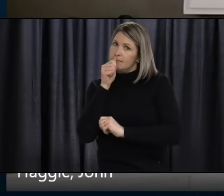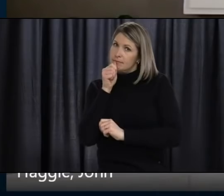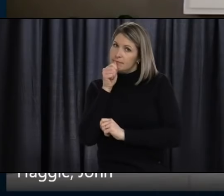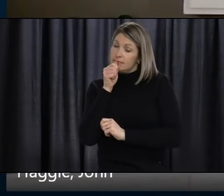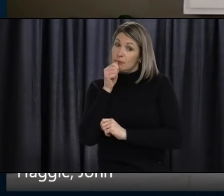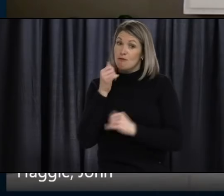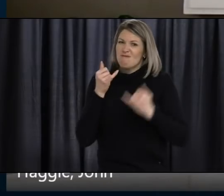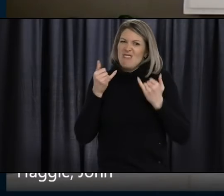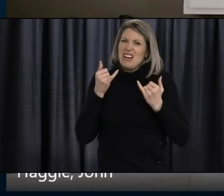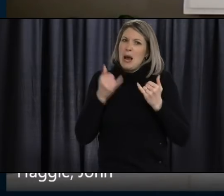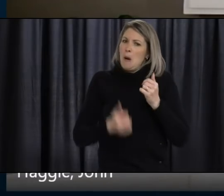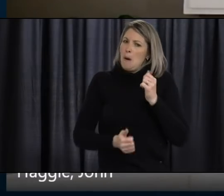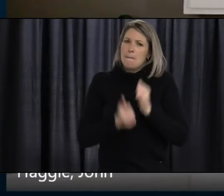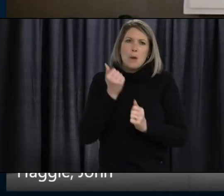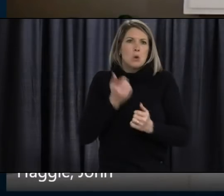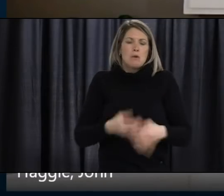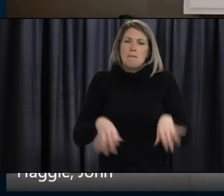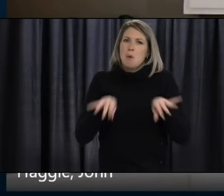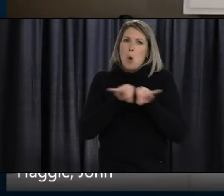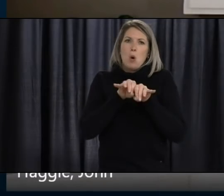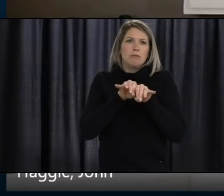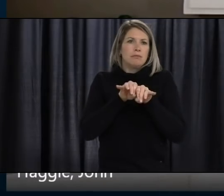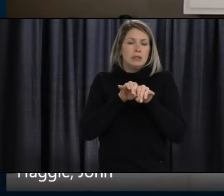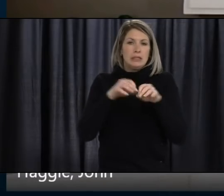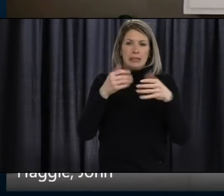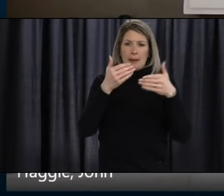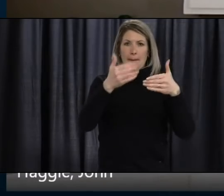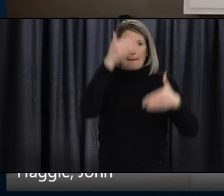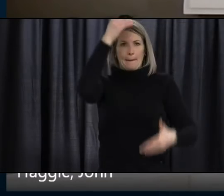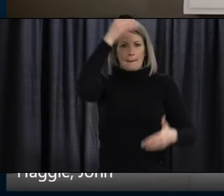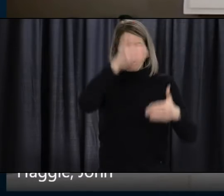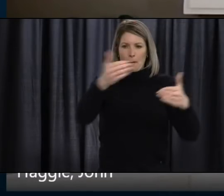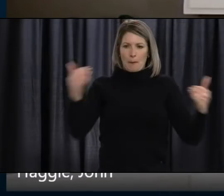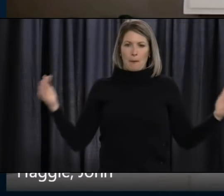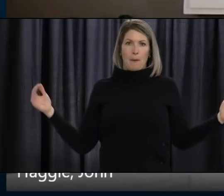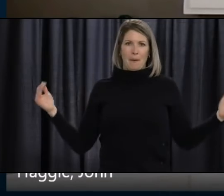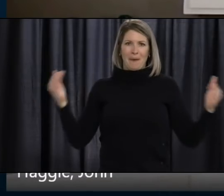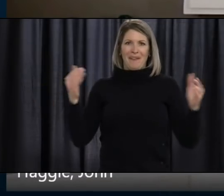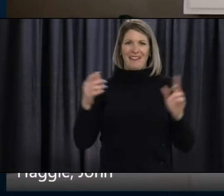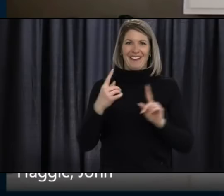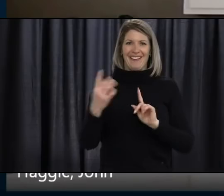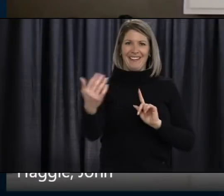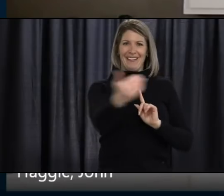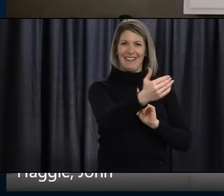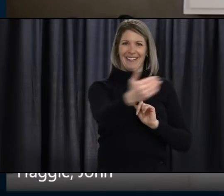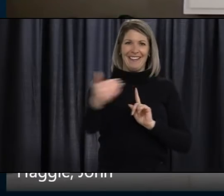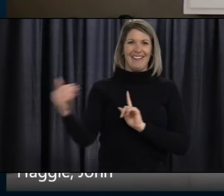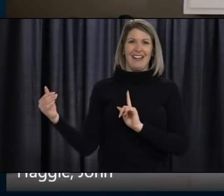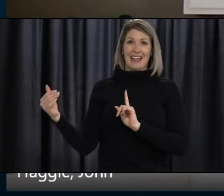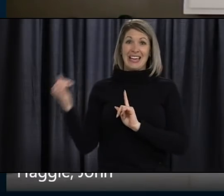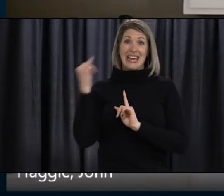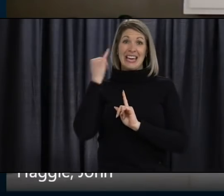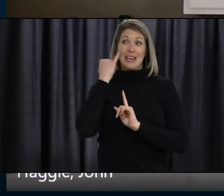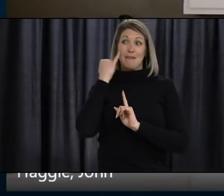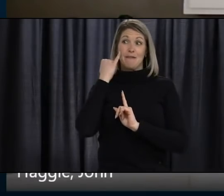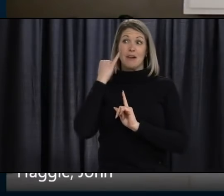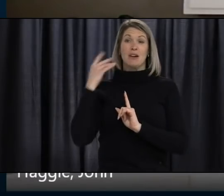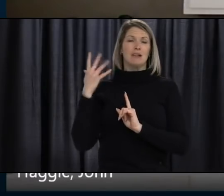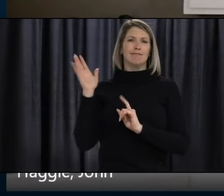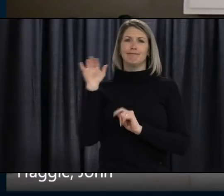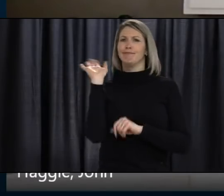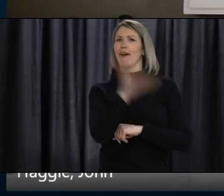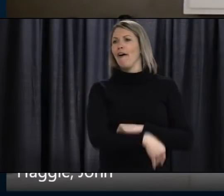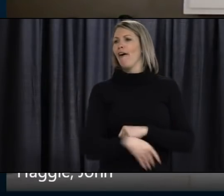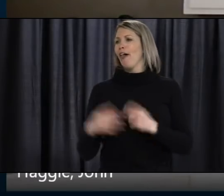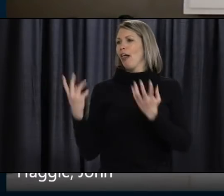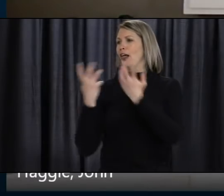ever, it is important that we do not give up and we do not lose patience, because if we do, we will go backwards. With